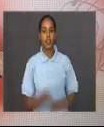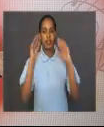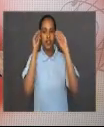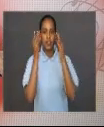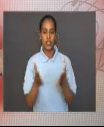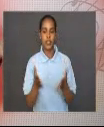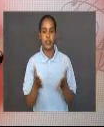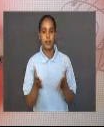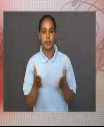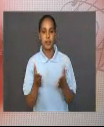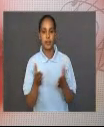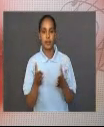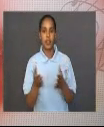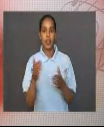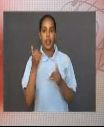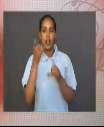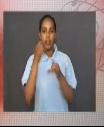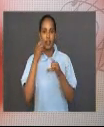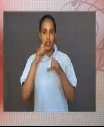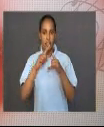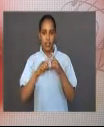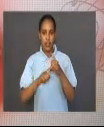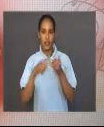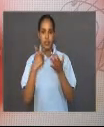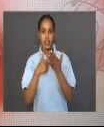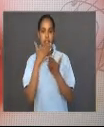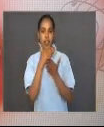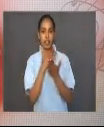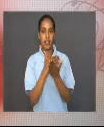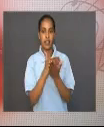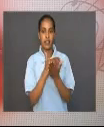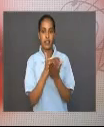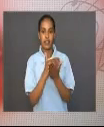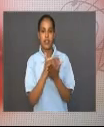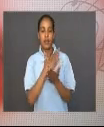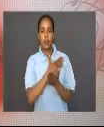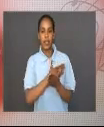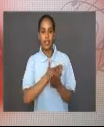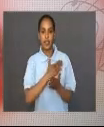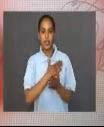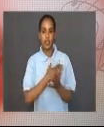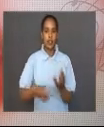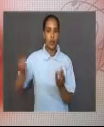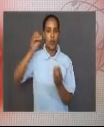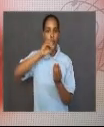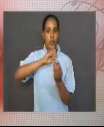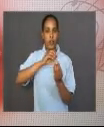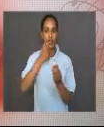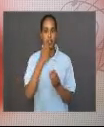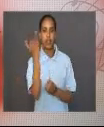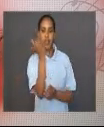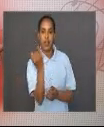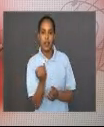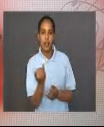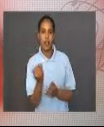Teacher, at the end of this lesson, please go over the